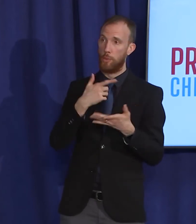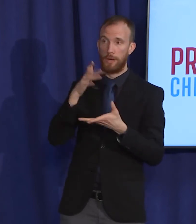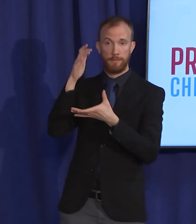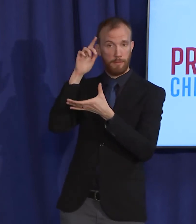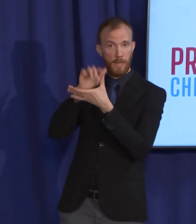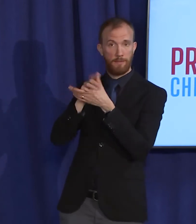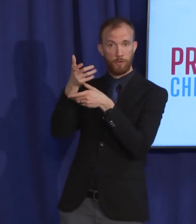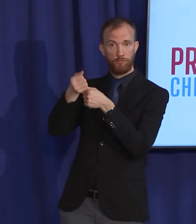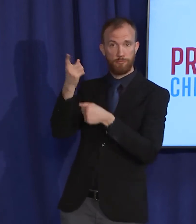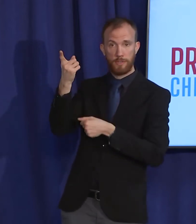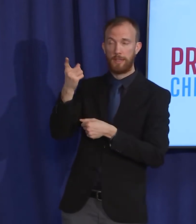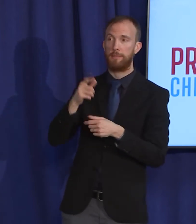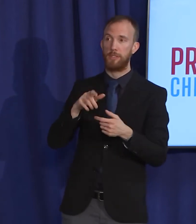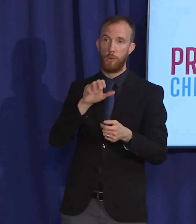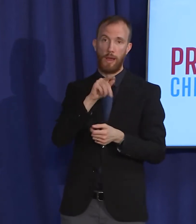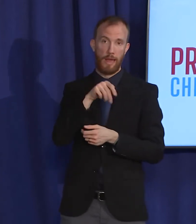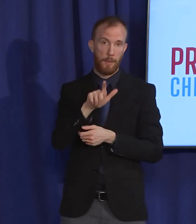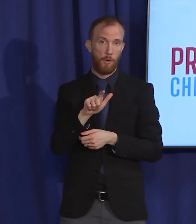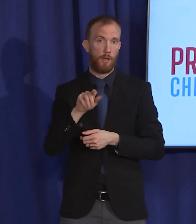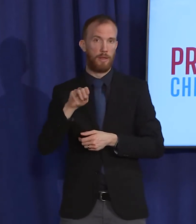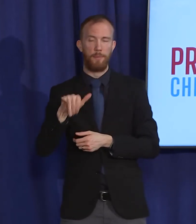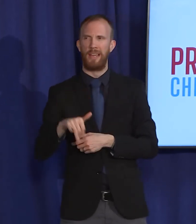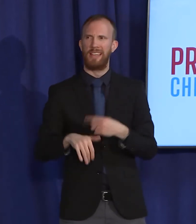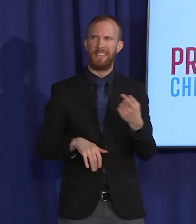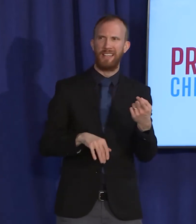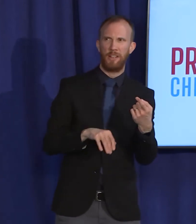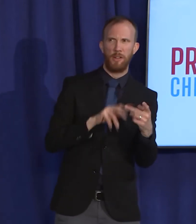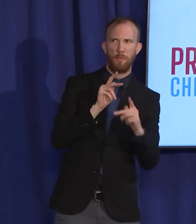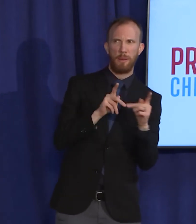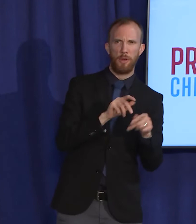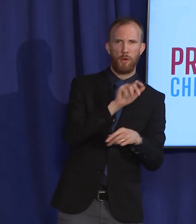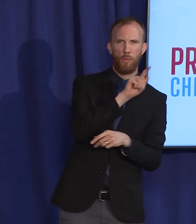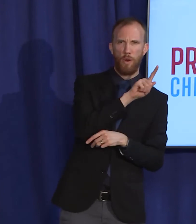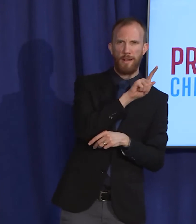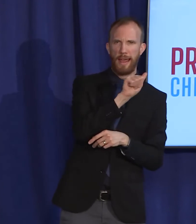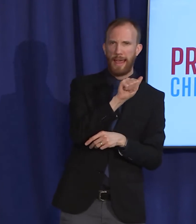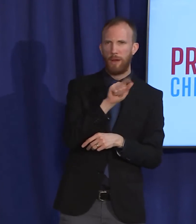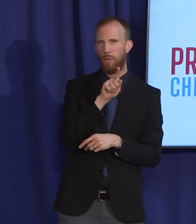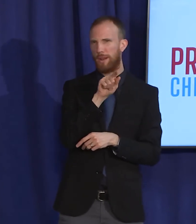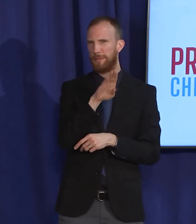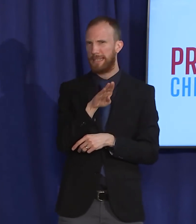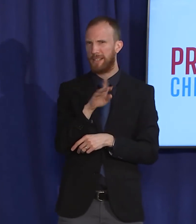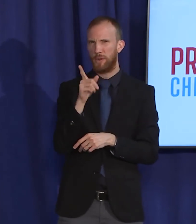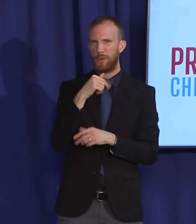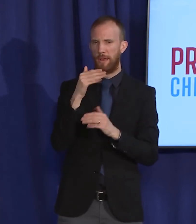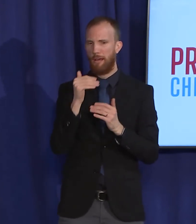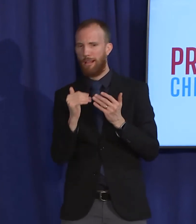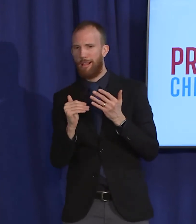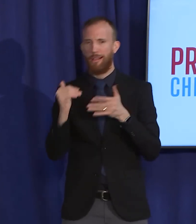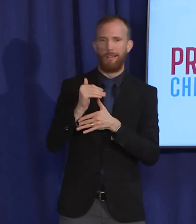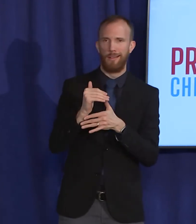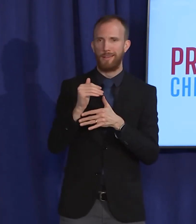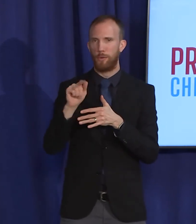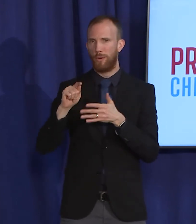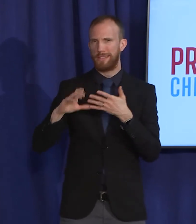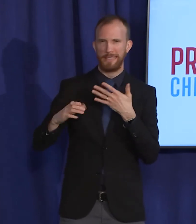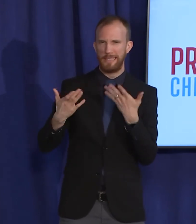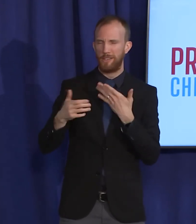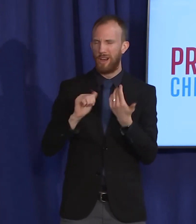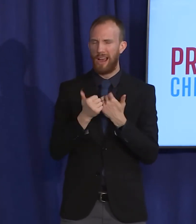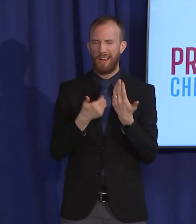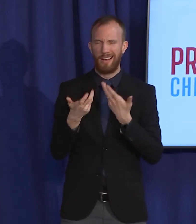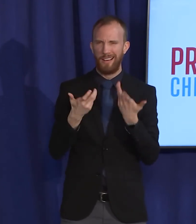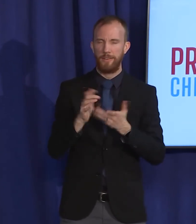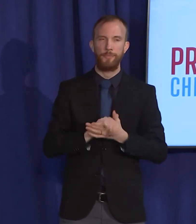April, May. Do folks in A and B get to skip people in 1C and line? Yeah, so this is what gets a little bit complicated.